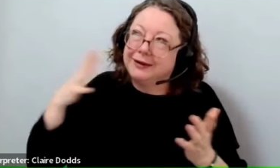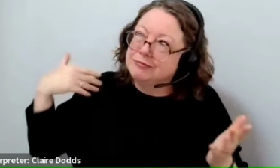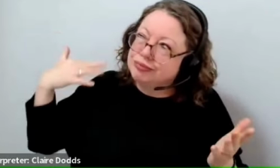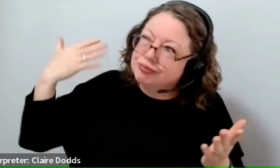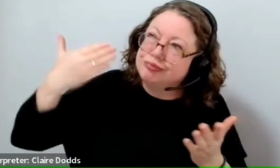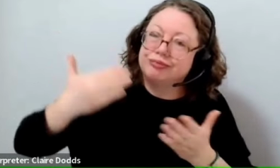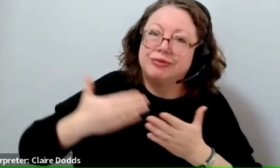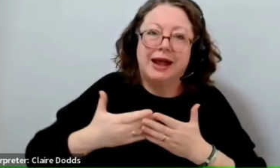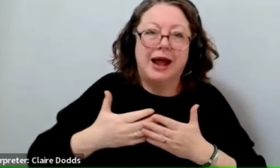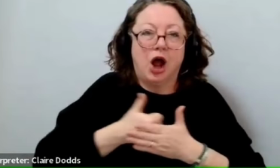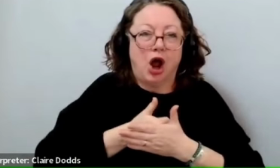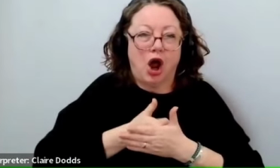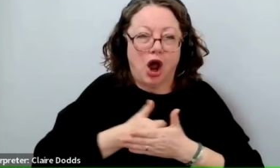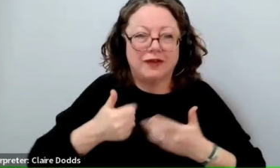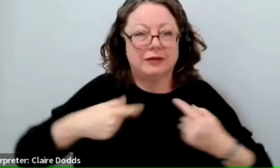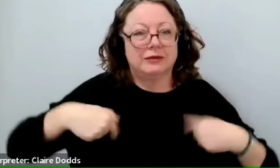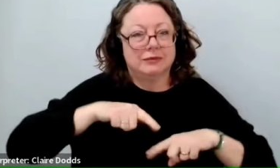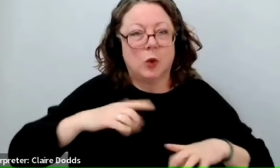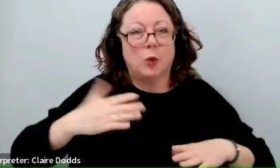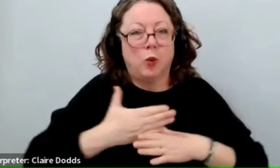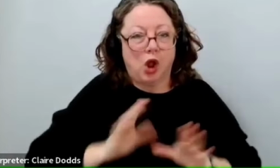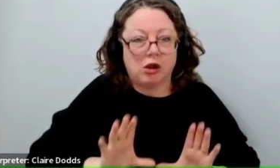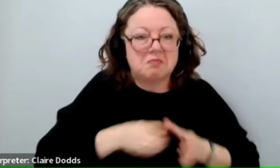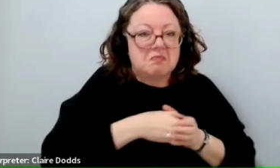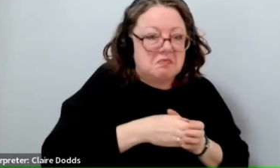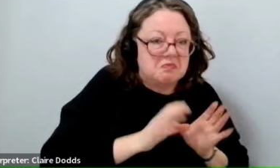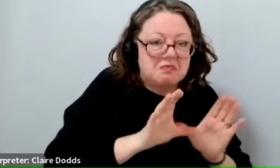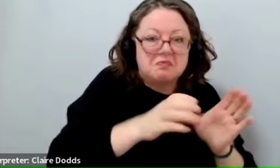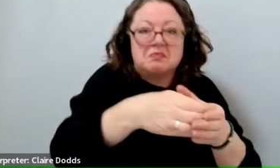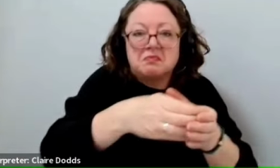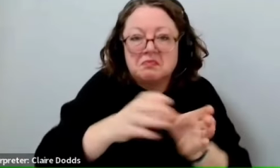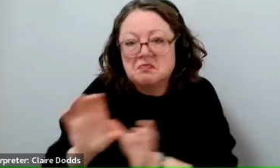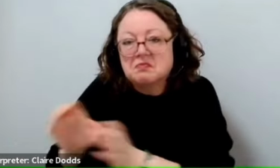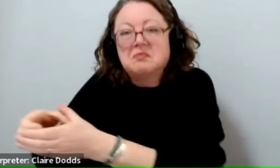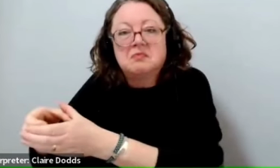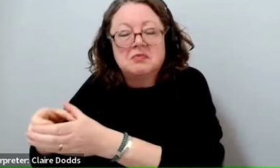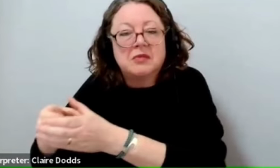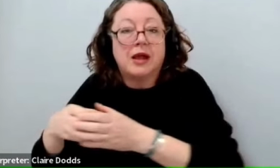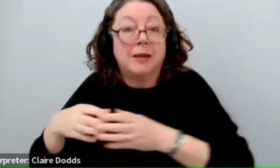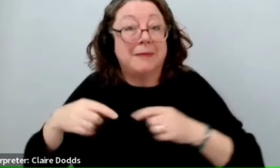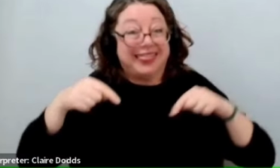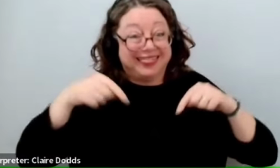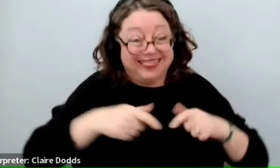in silos, working on our own, and that's just going to be a real opportunity for us here, I think,